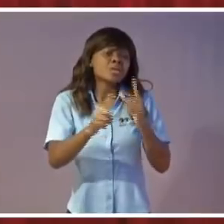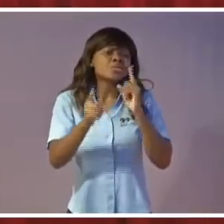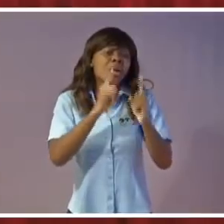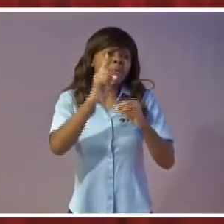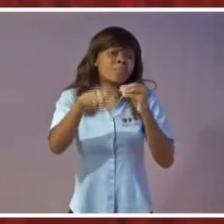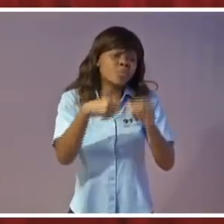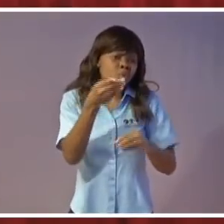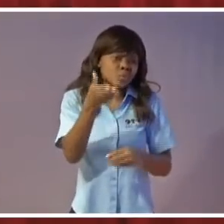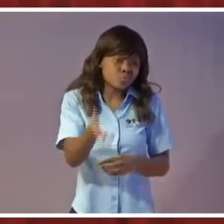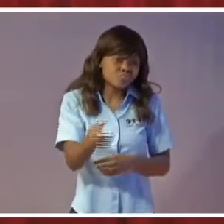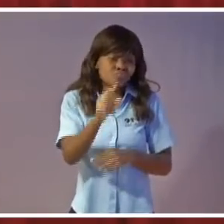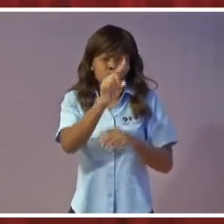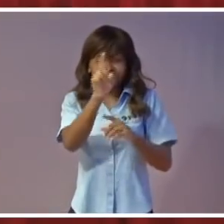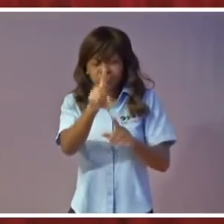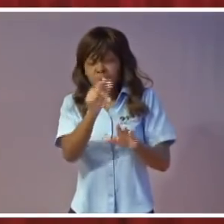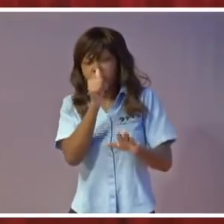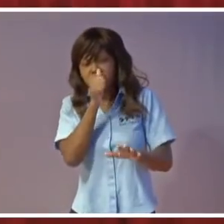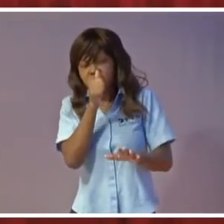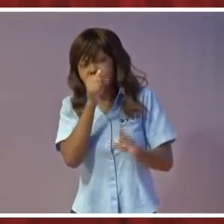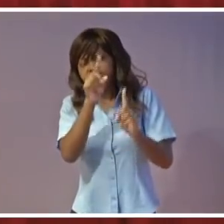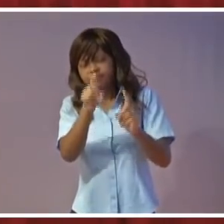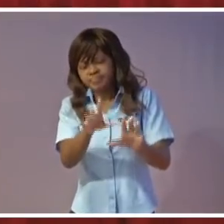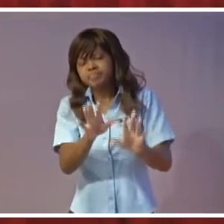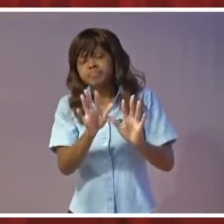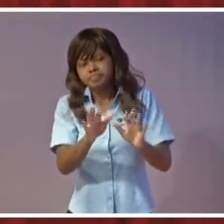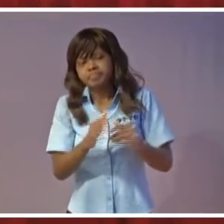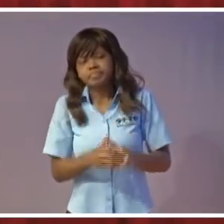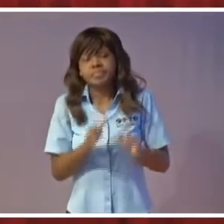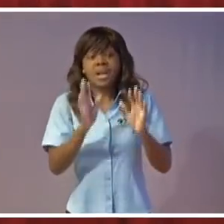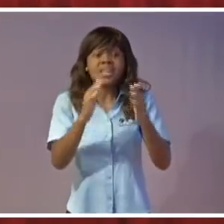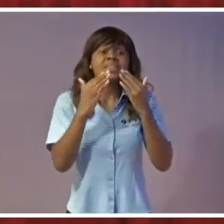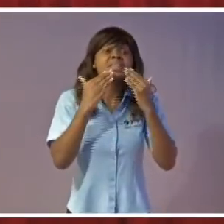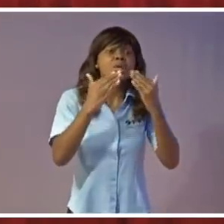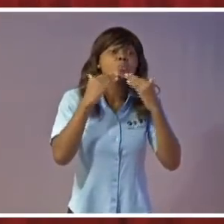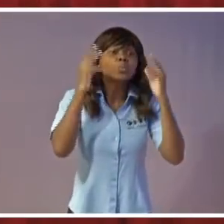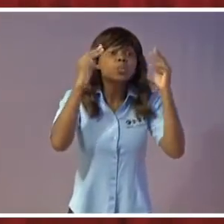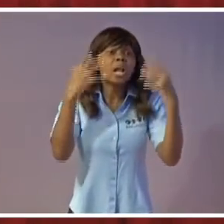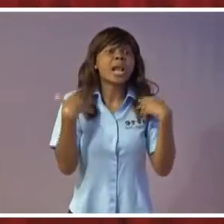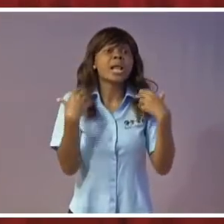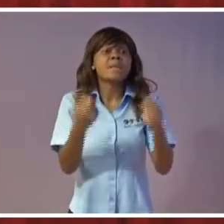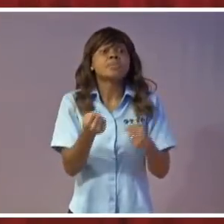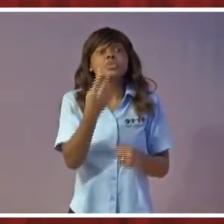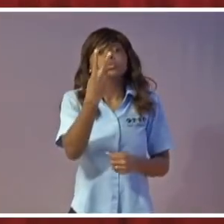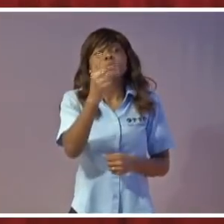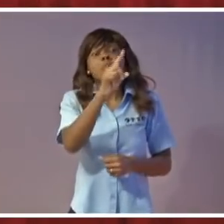Thank you very much, Minister. We will now go to take questions from the Express.